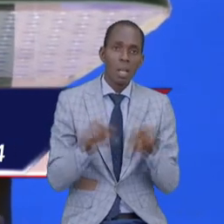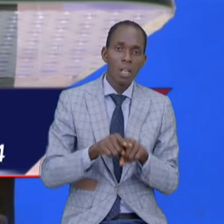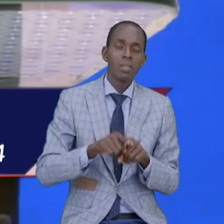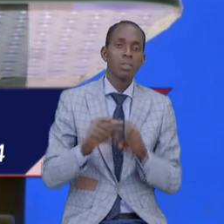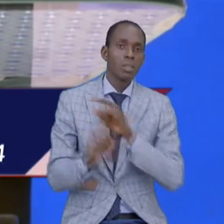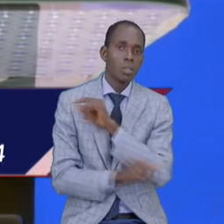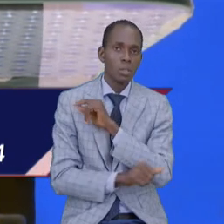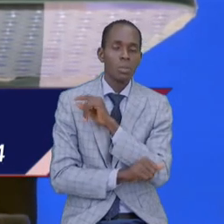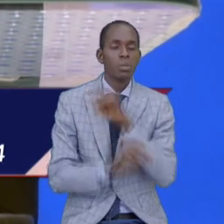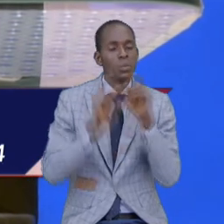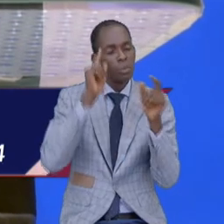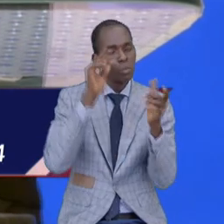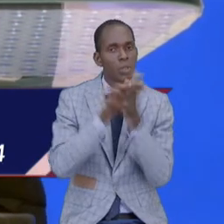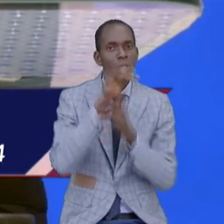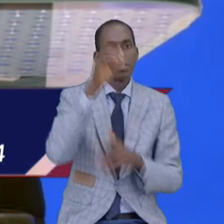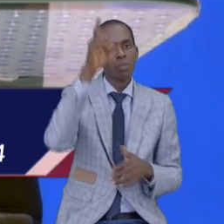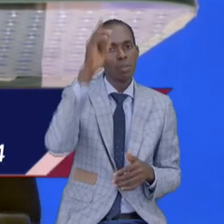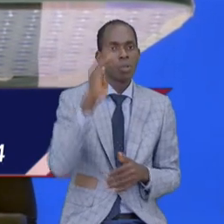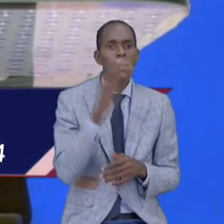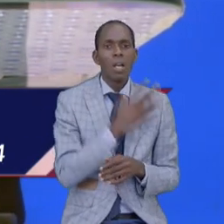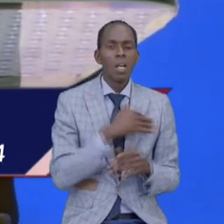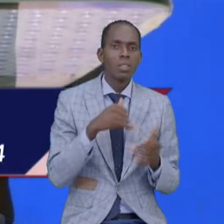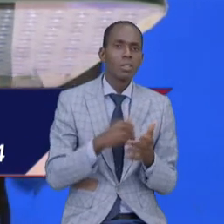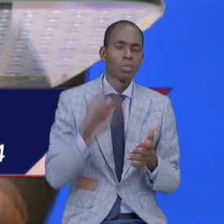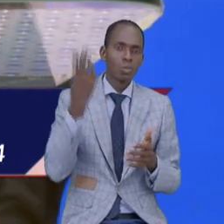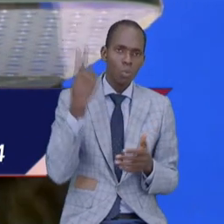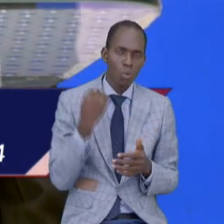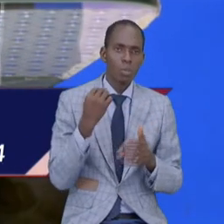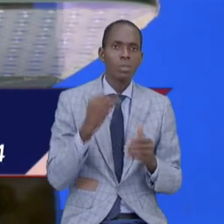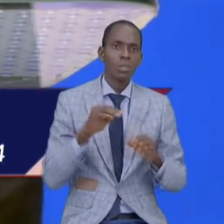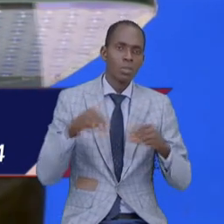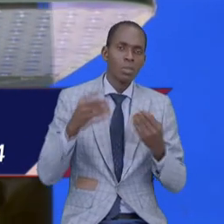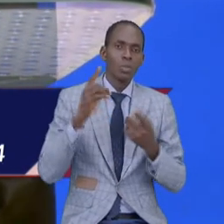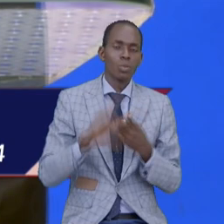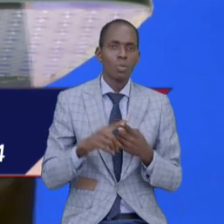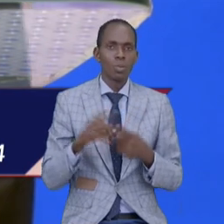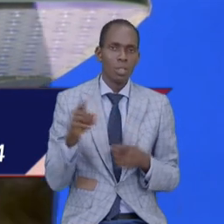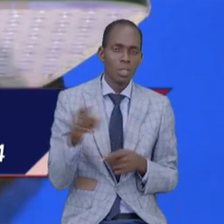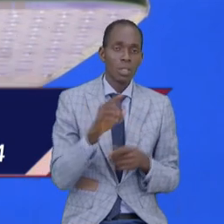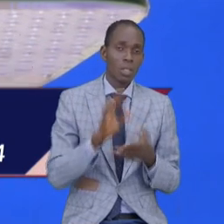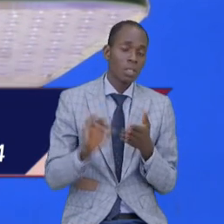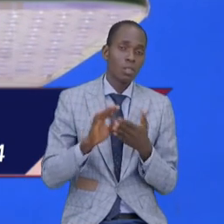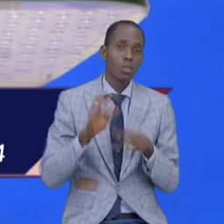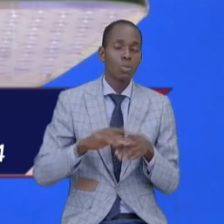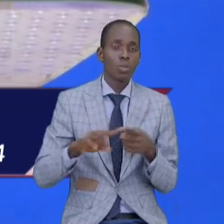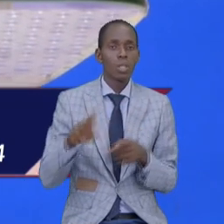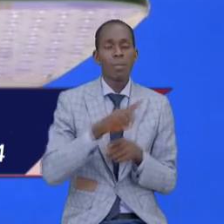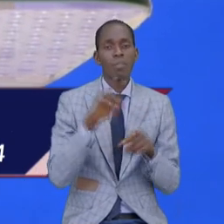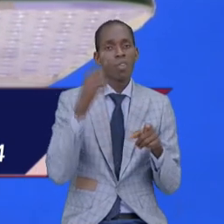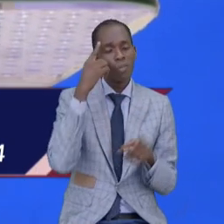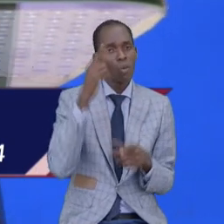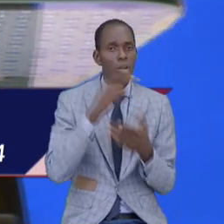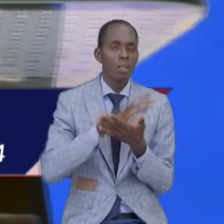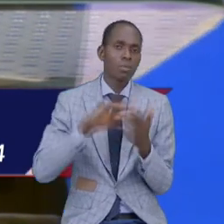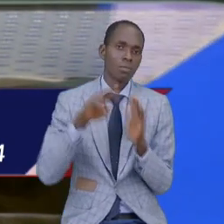Abraham believed God, and it was accounted to him for righteousness. That's how it comes.